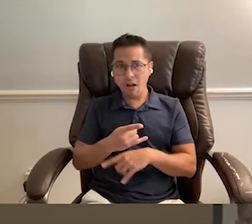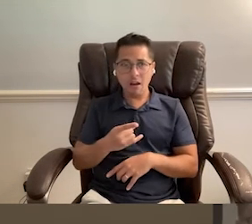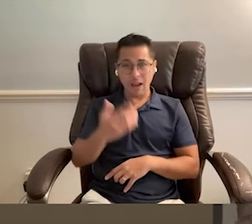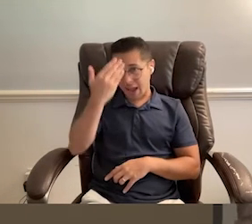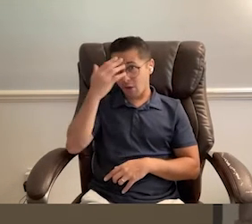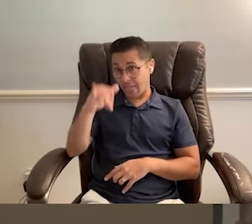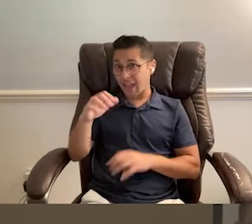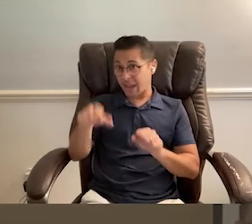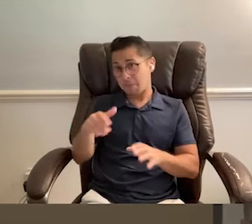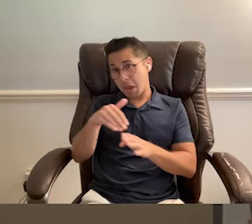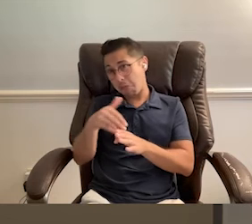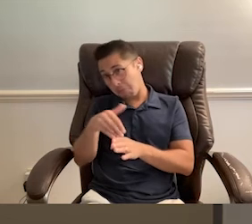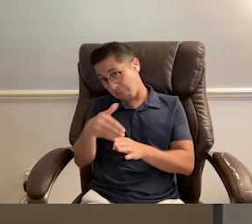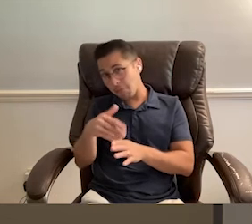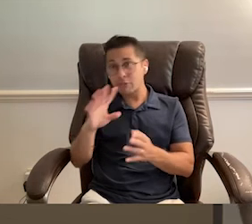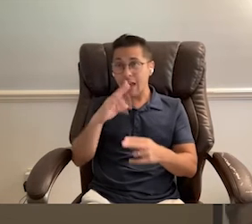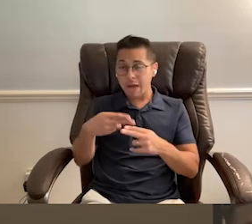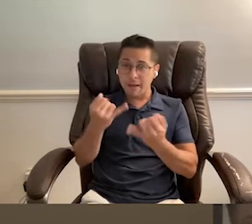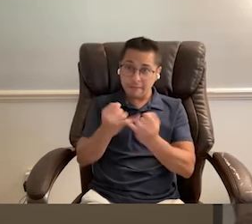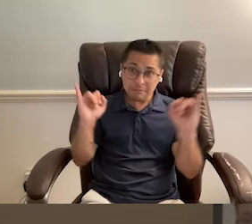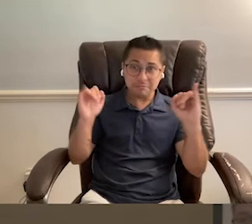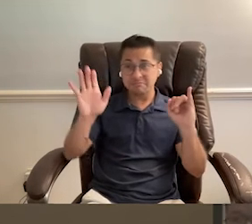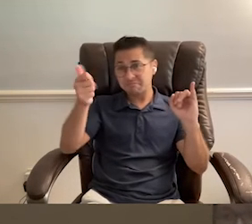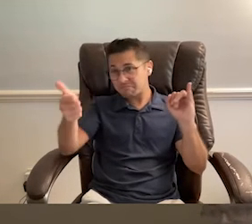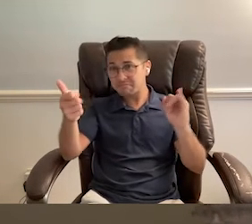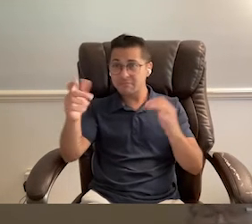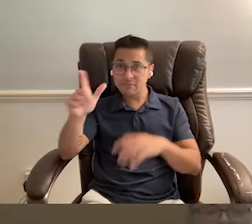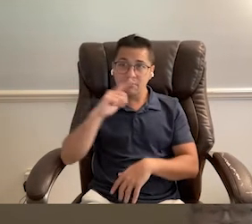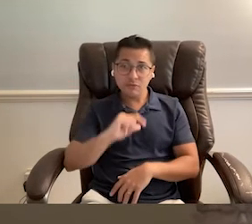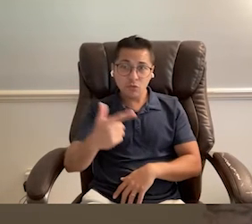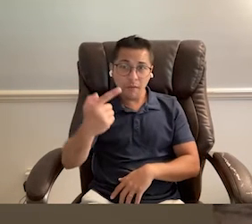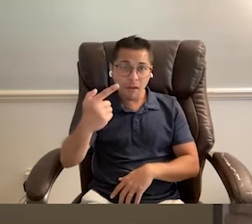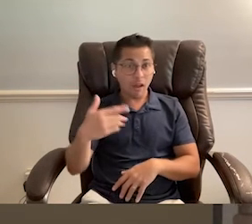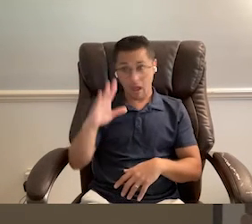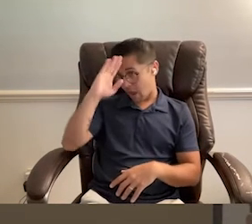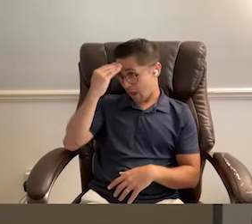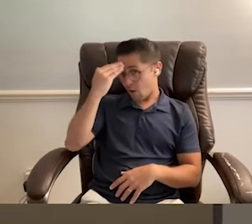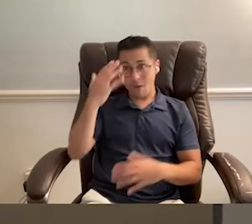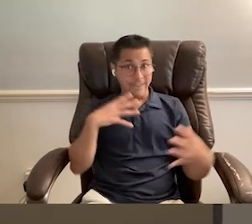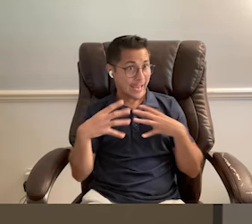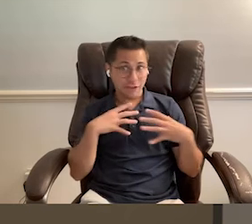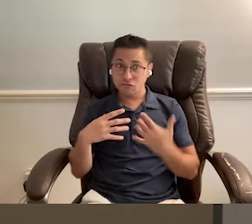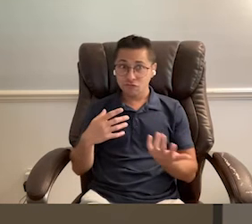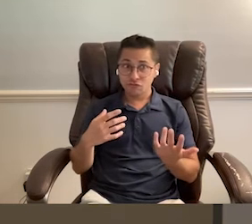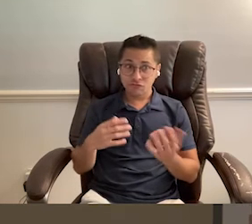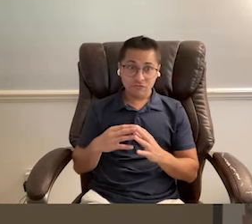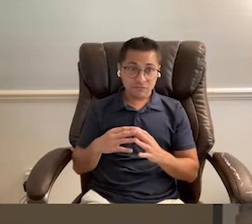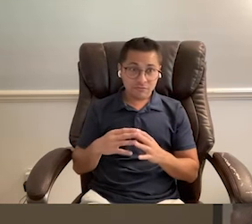right? You're talking about independence, they're 21. I know, vacation. I tell people all the time, yes, use your able account, go on